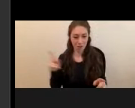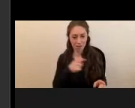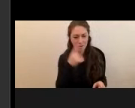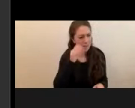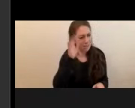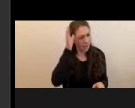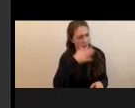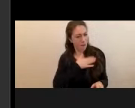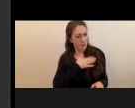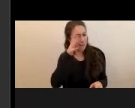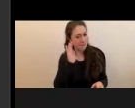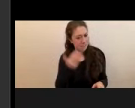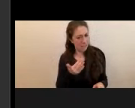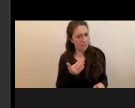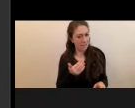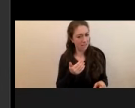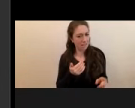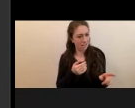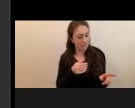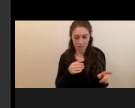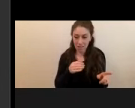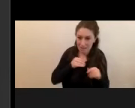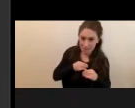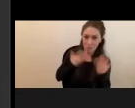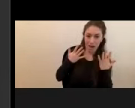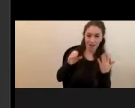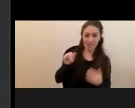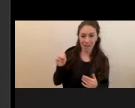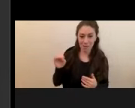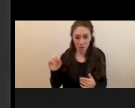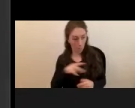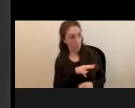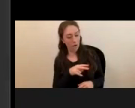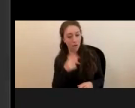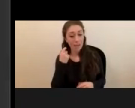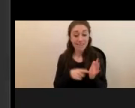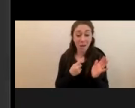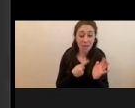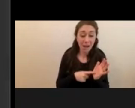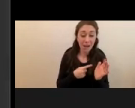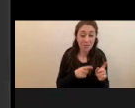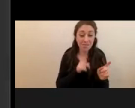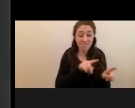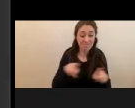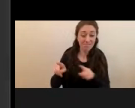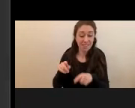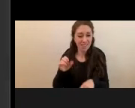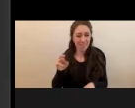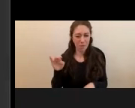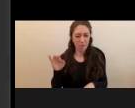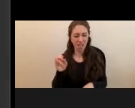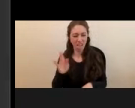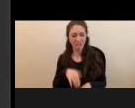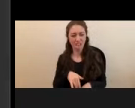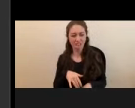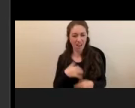that make Sam Cooke want to sing. Because some places he would go to, Dad said that he just really didn't want to sing because there wasn't nobody